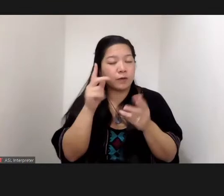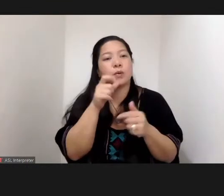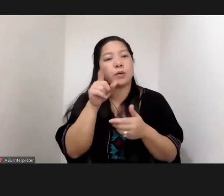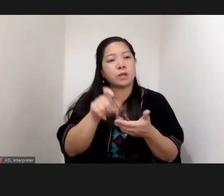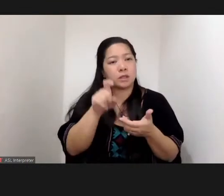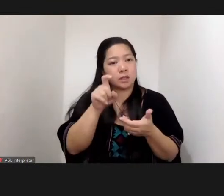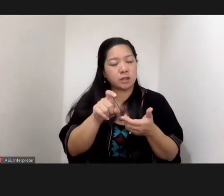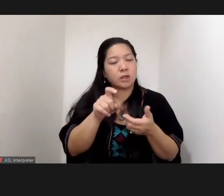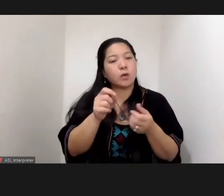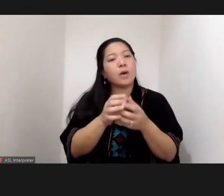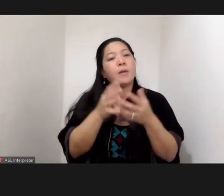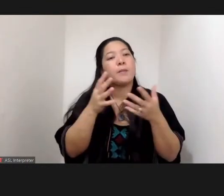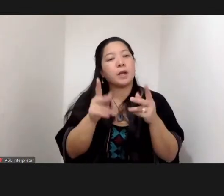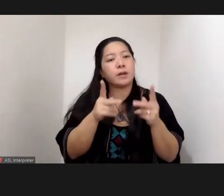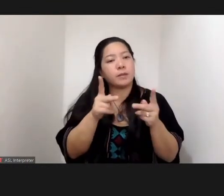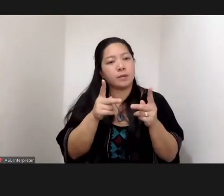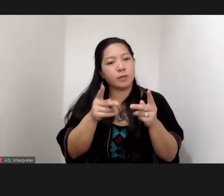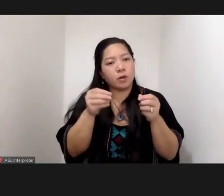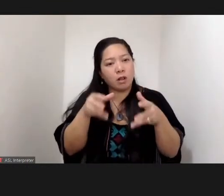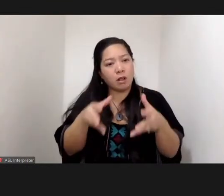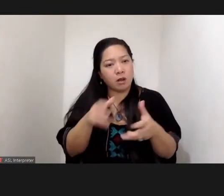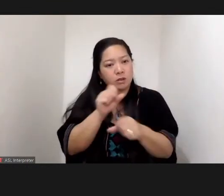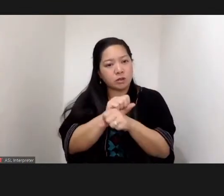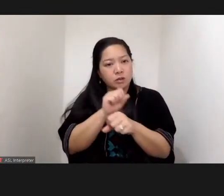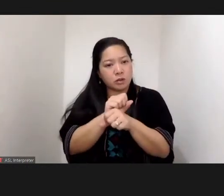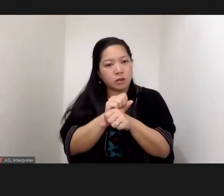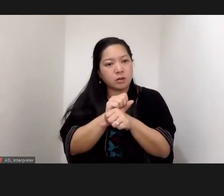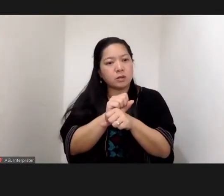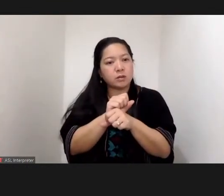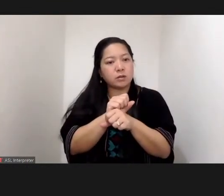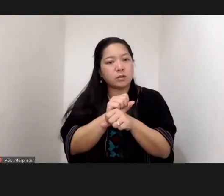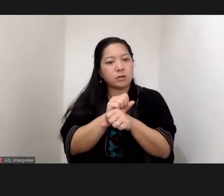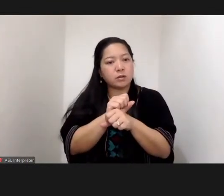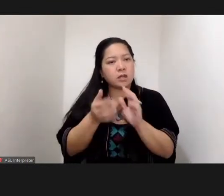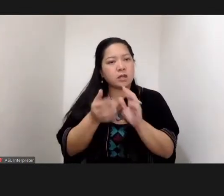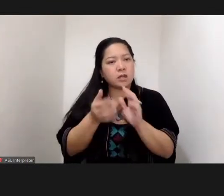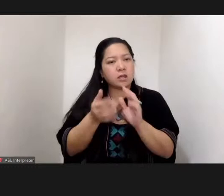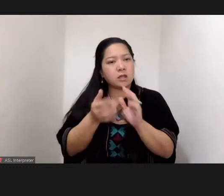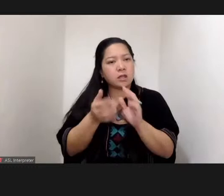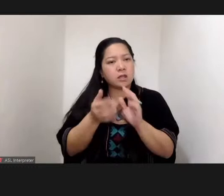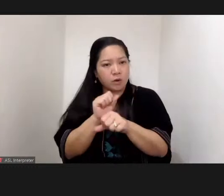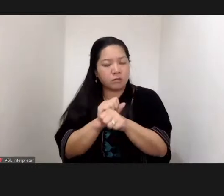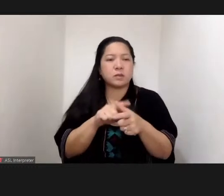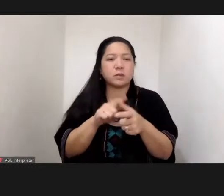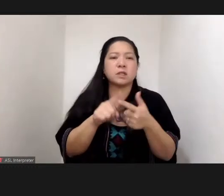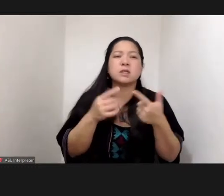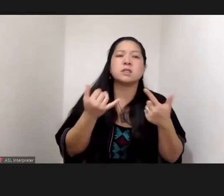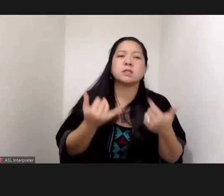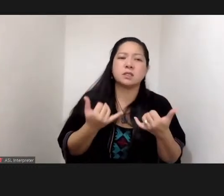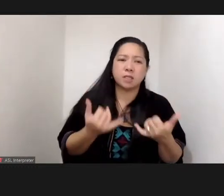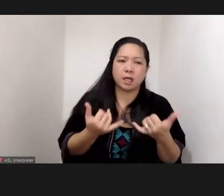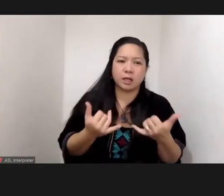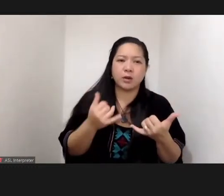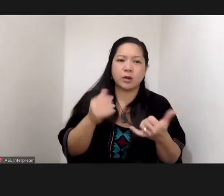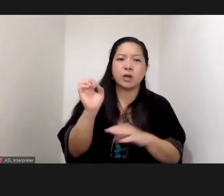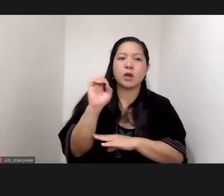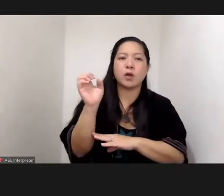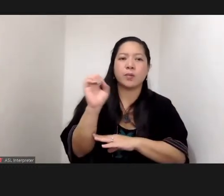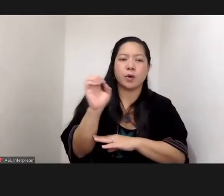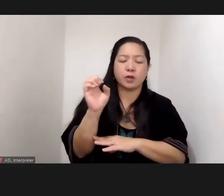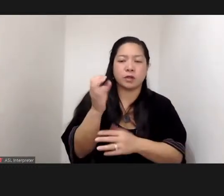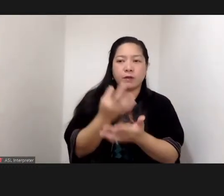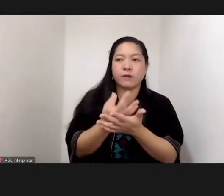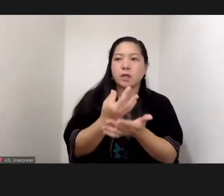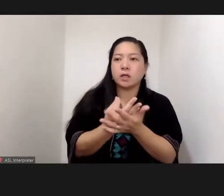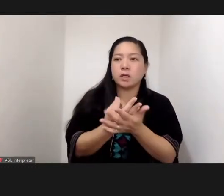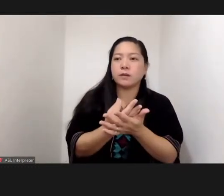or lost their jobs. Today, emergency allotments affect over